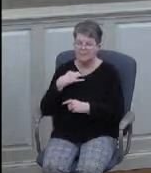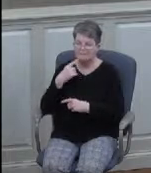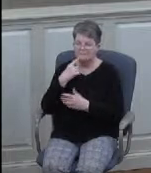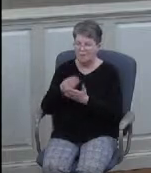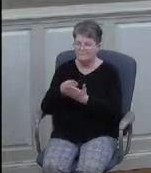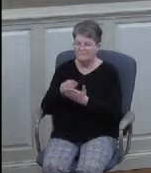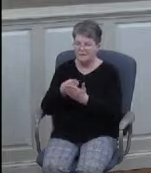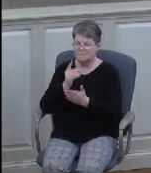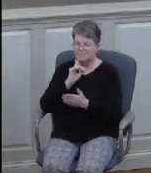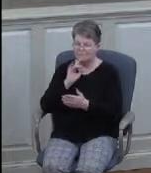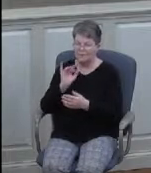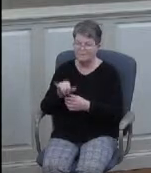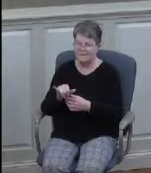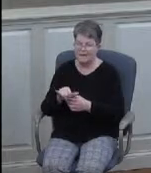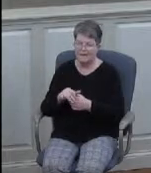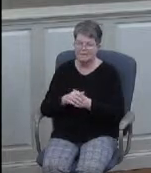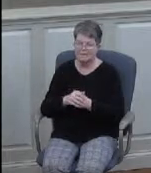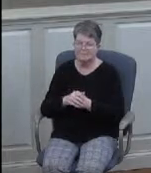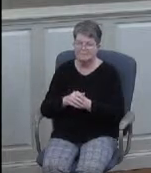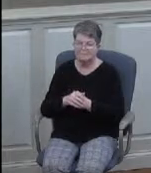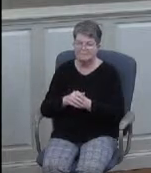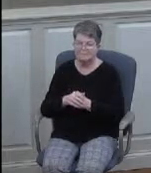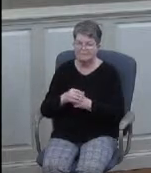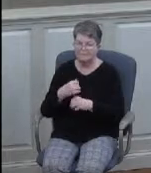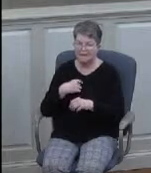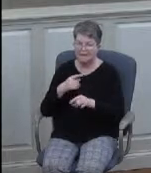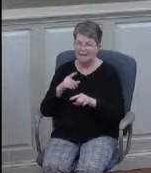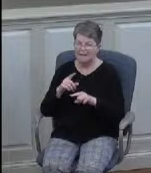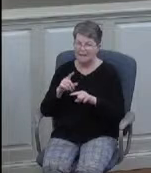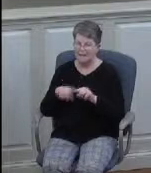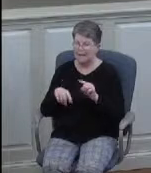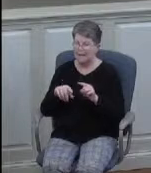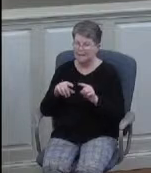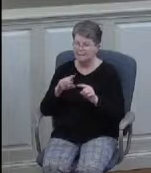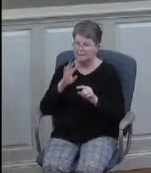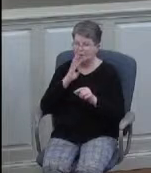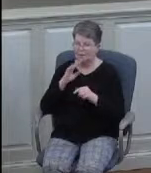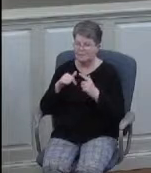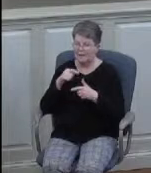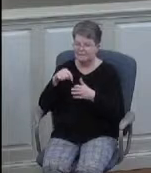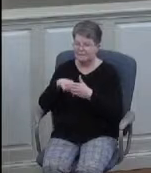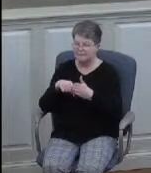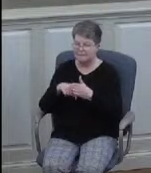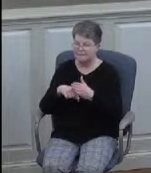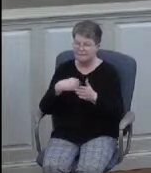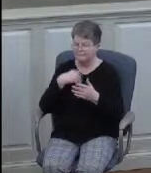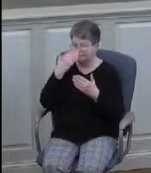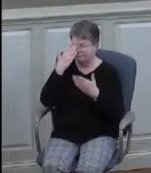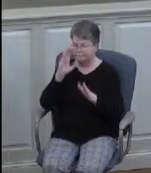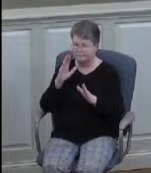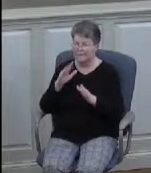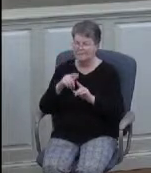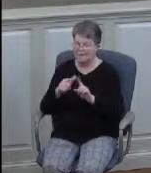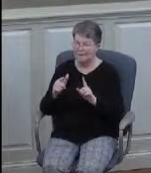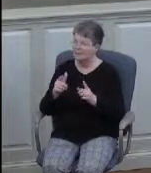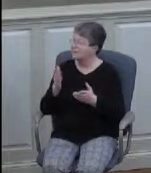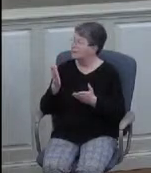funds for that. And I can't speak to the details of that other than I thought that, here